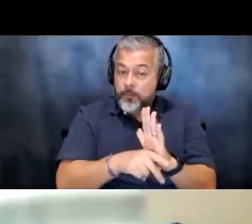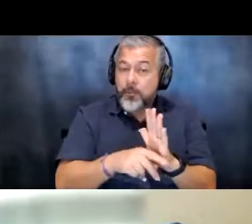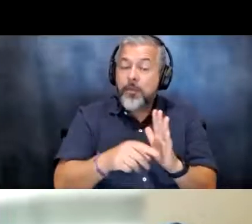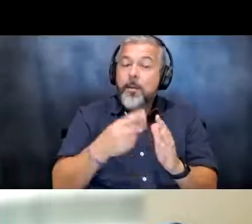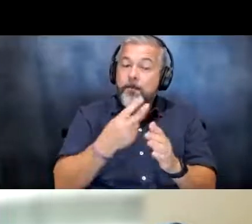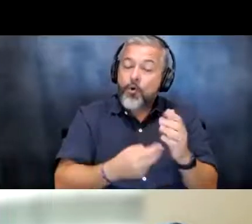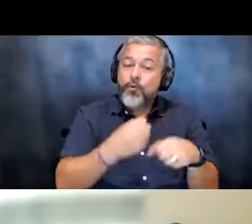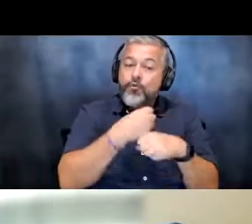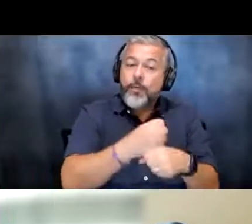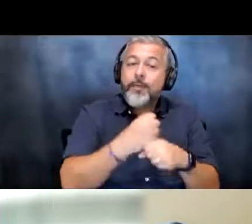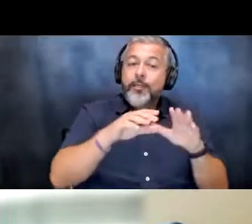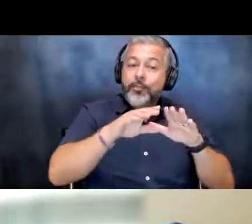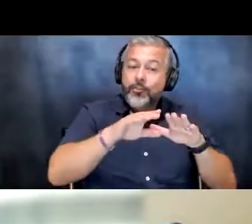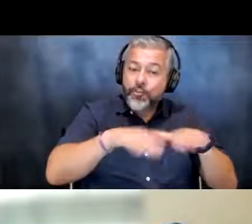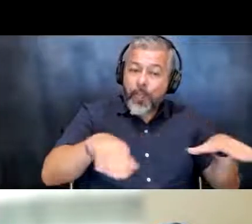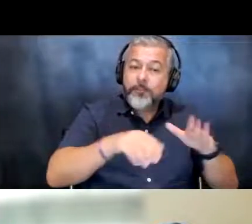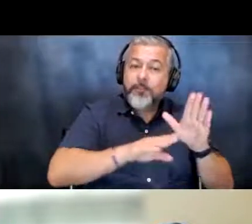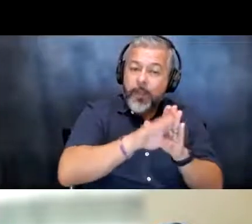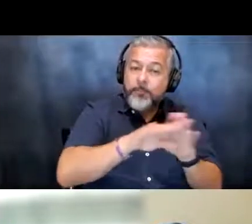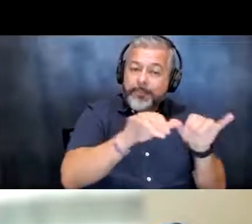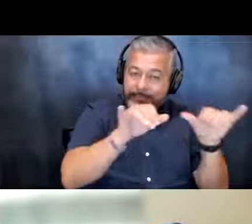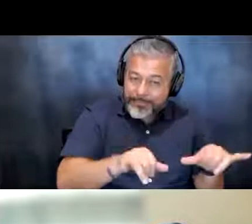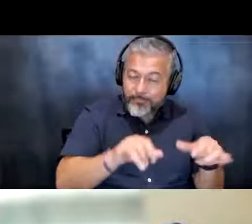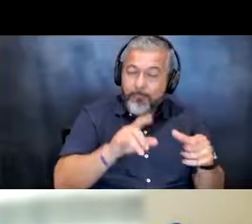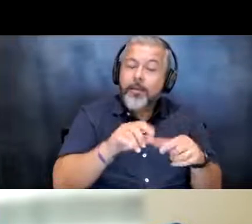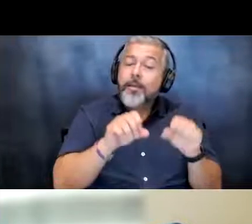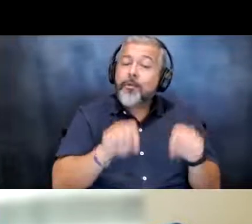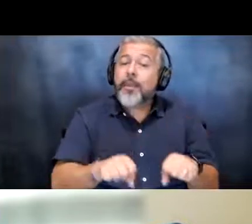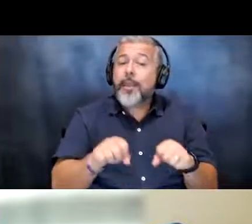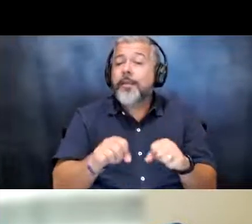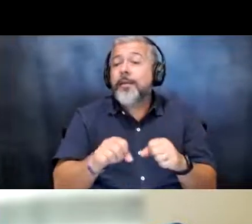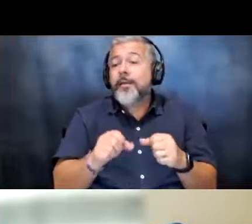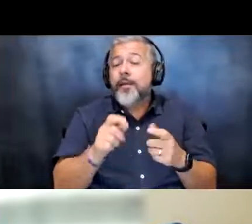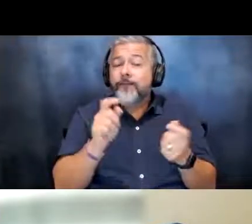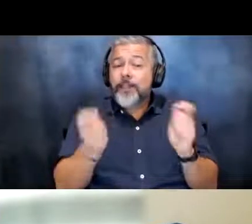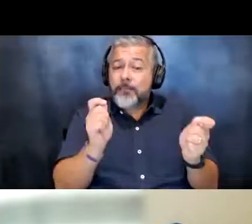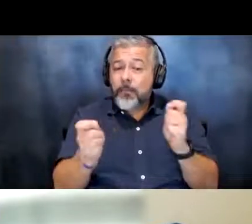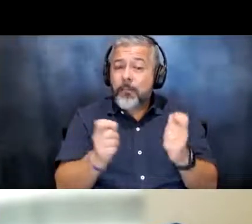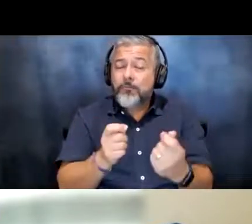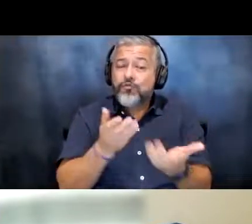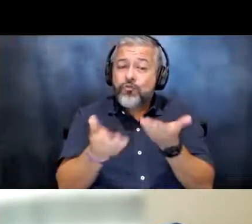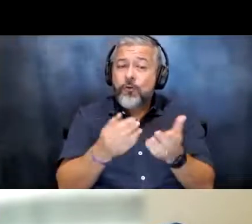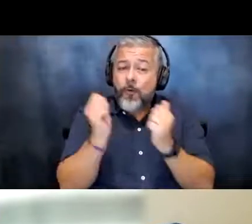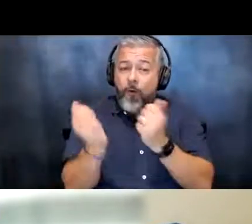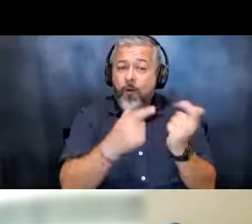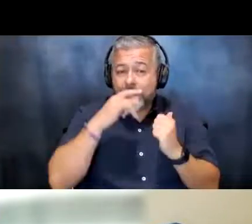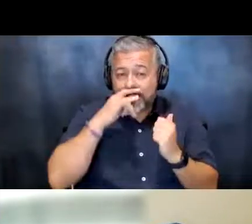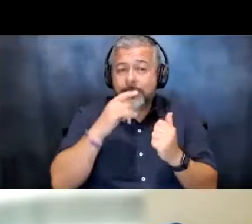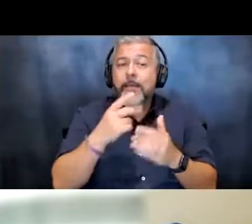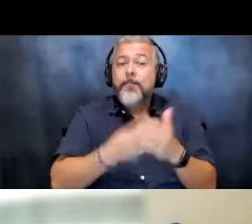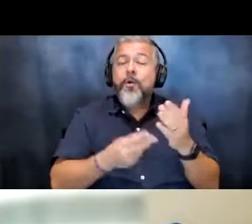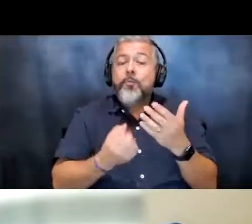a child and development system capable of flexible serving all children while prioritizing the needs